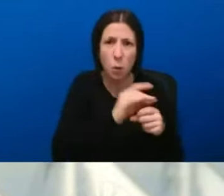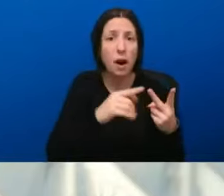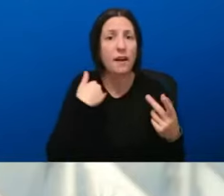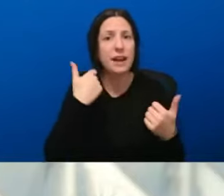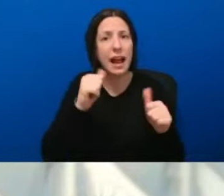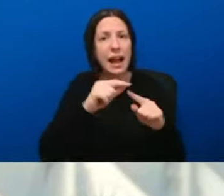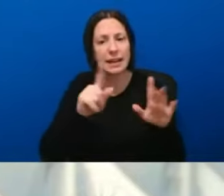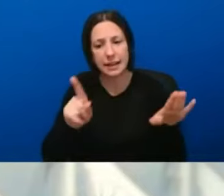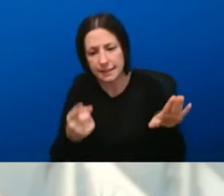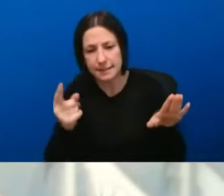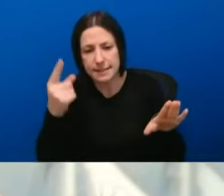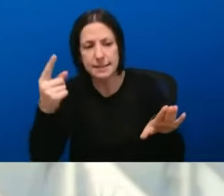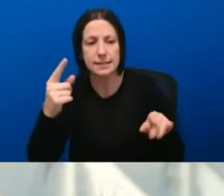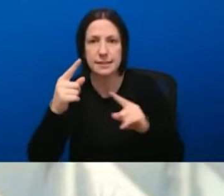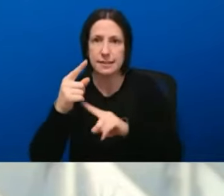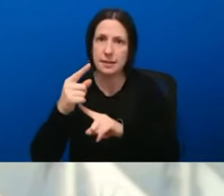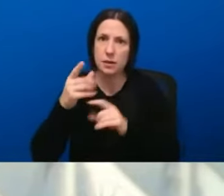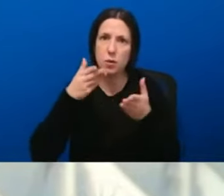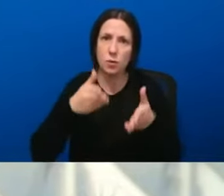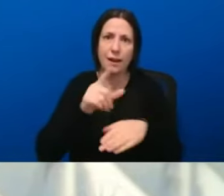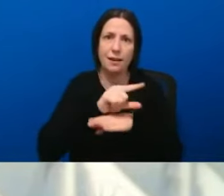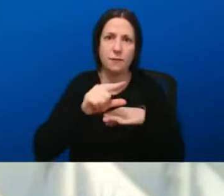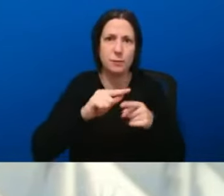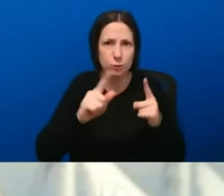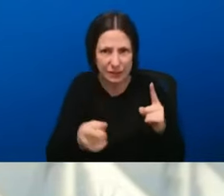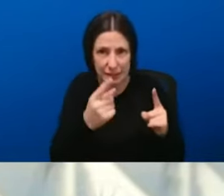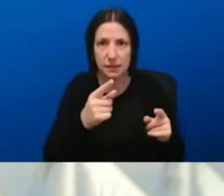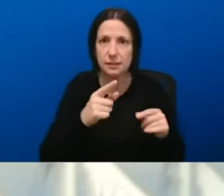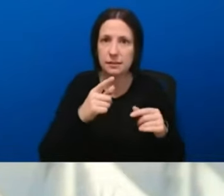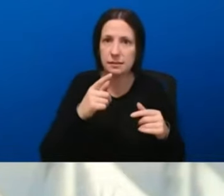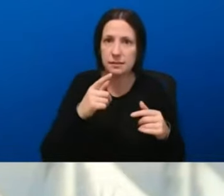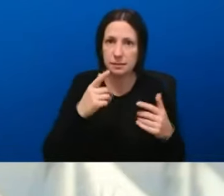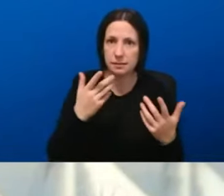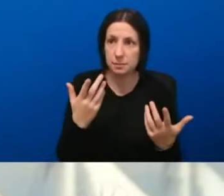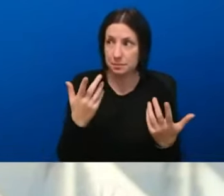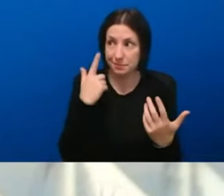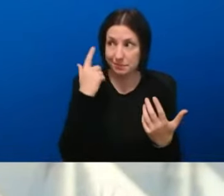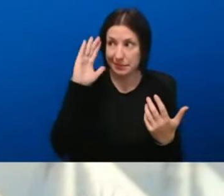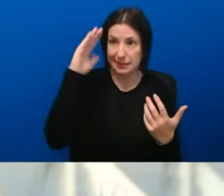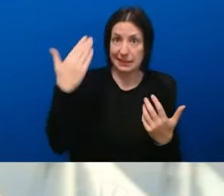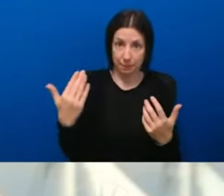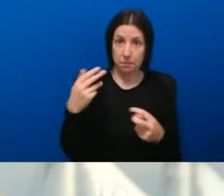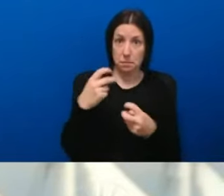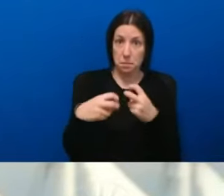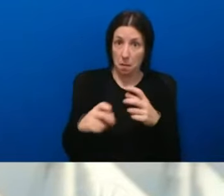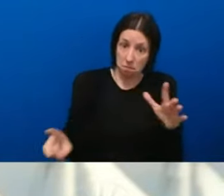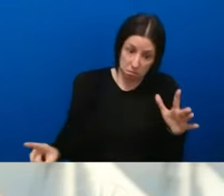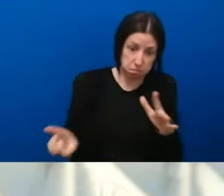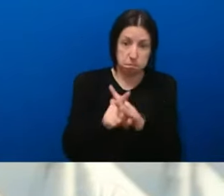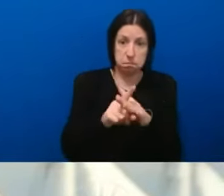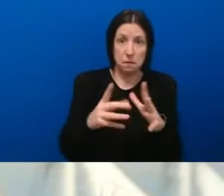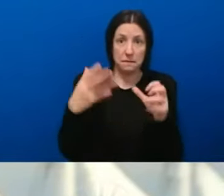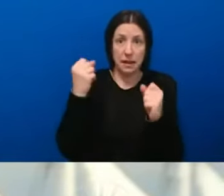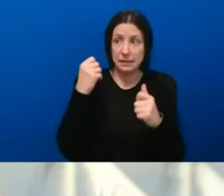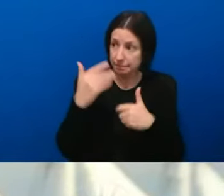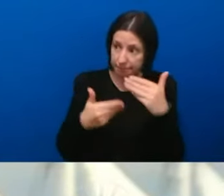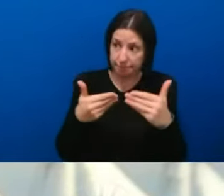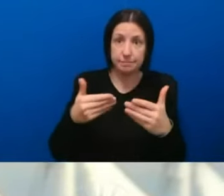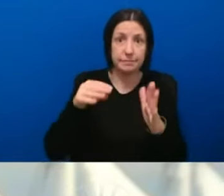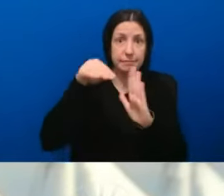voluntary registration? And is there any enforcement powers being contemplated going forward if the situation seems to be, you know, deteriorating so